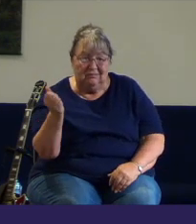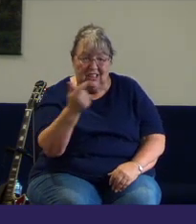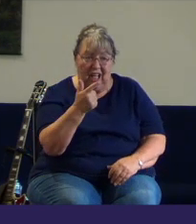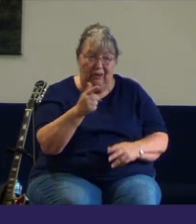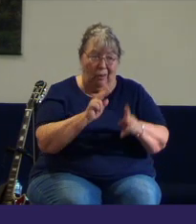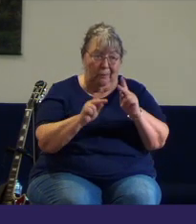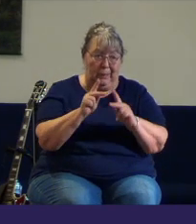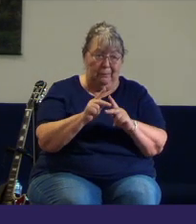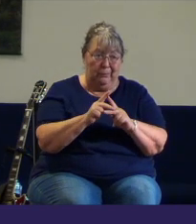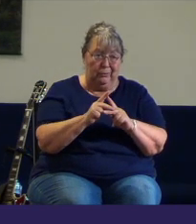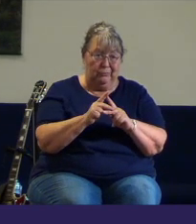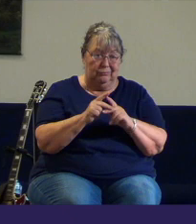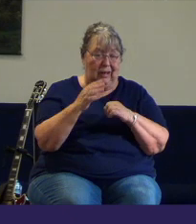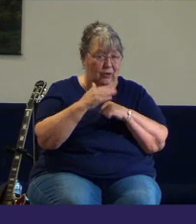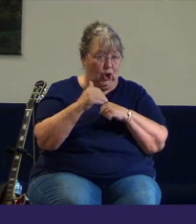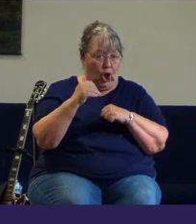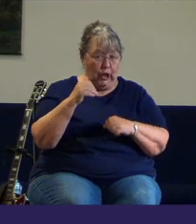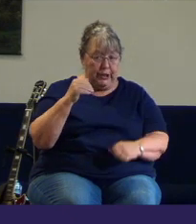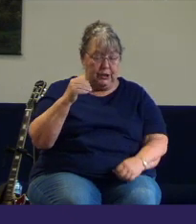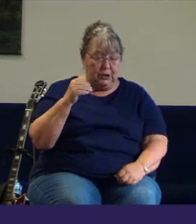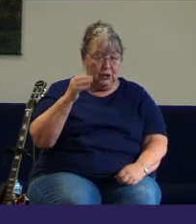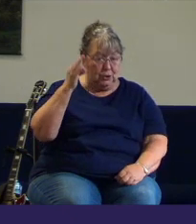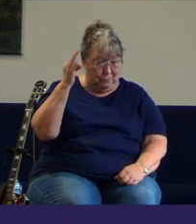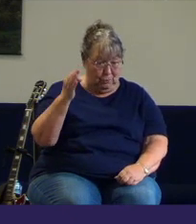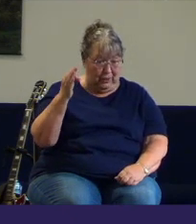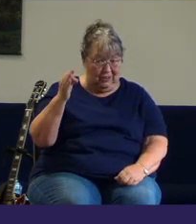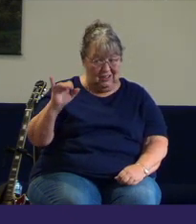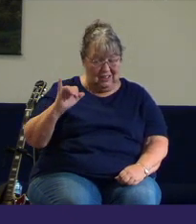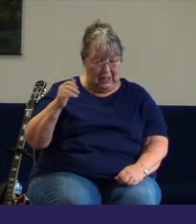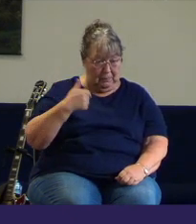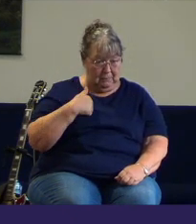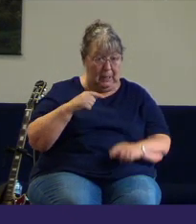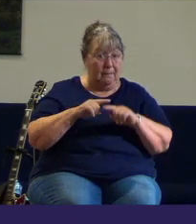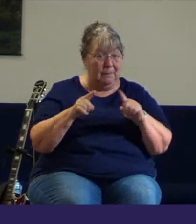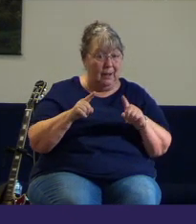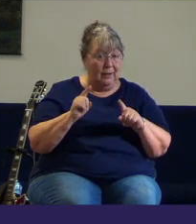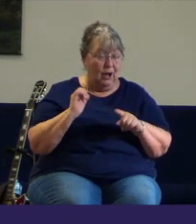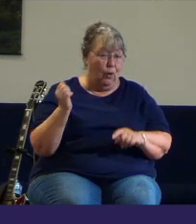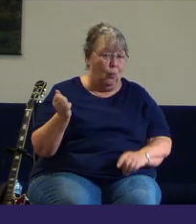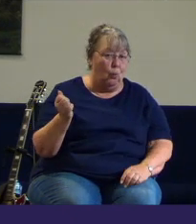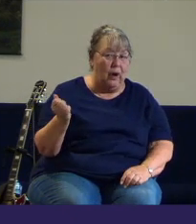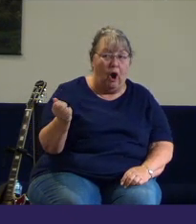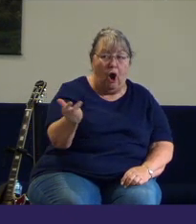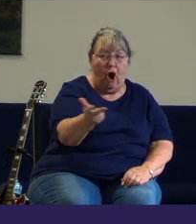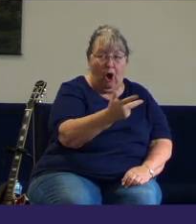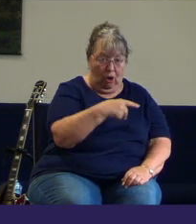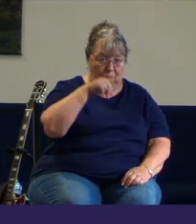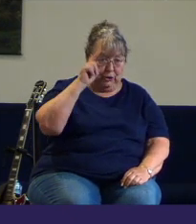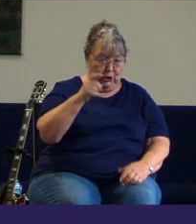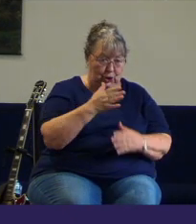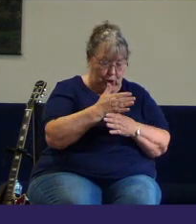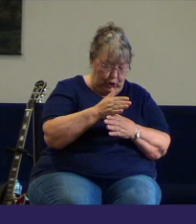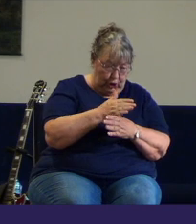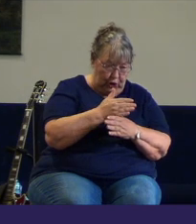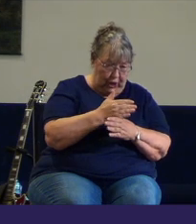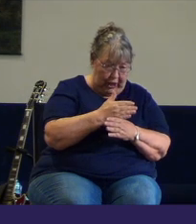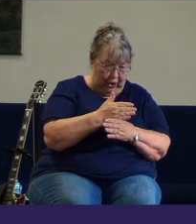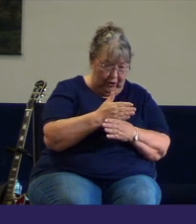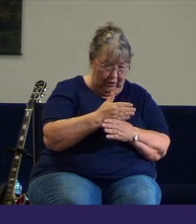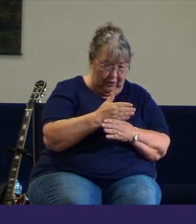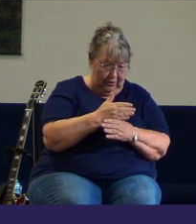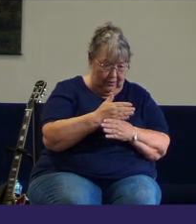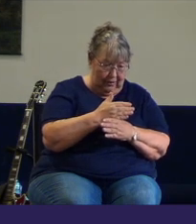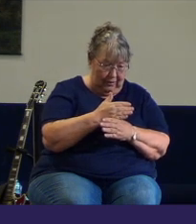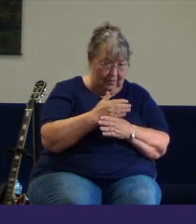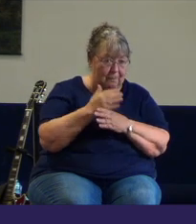But we've all been called to tell. We've all been called to share the message of hope. All of us have been